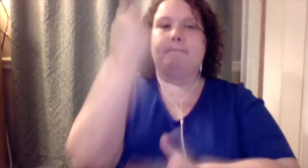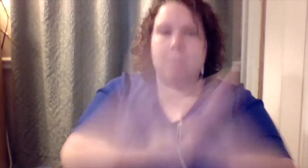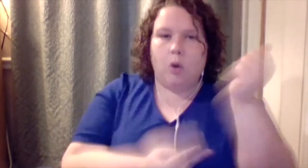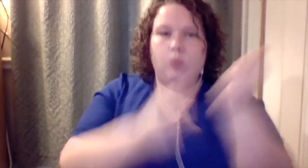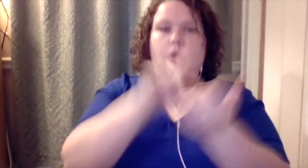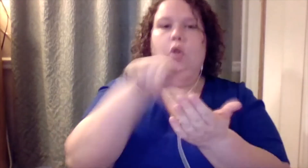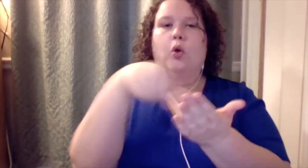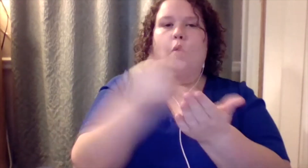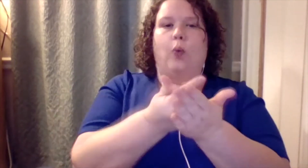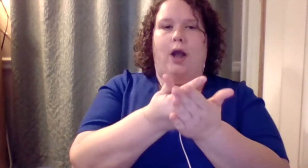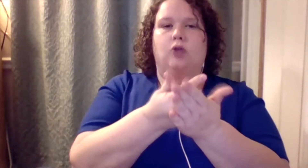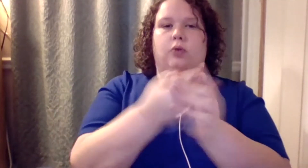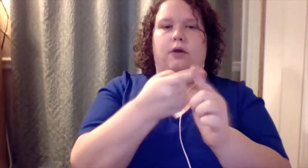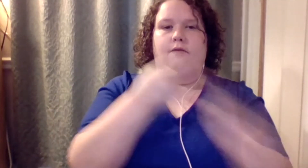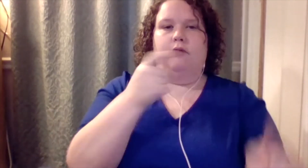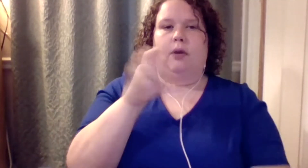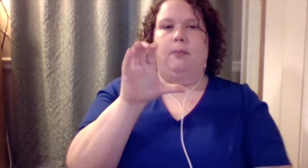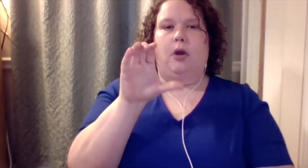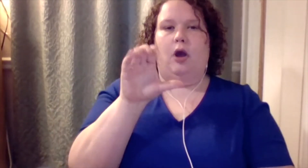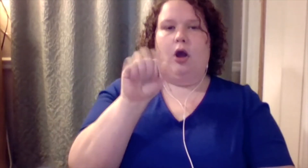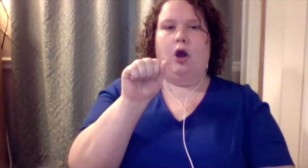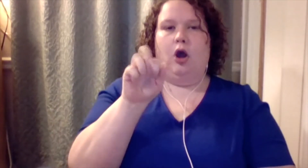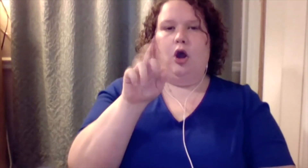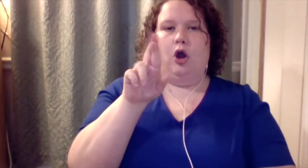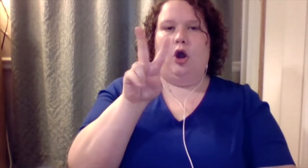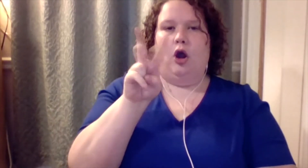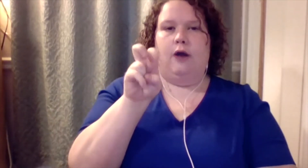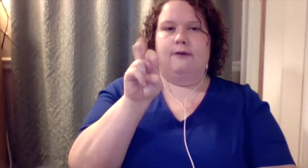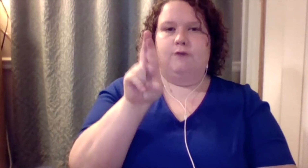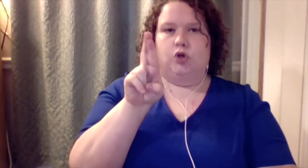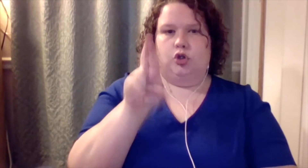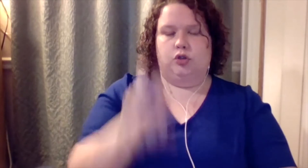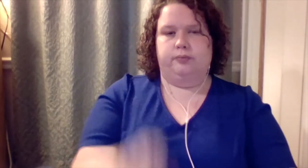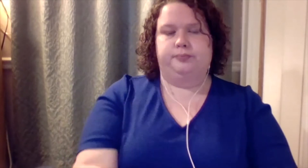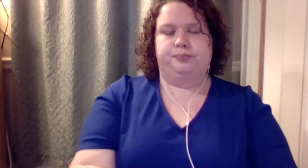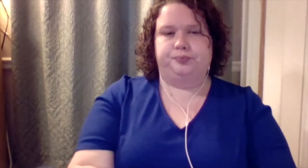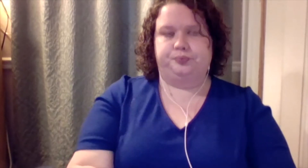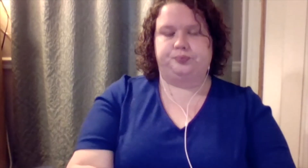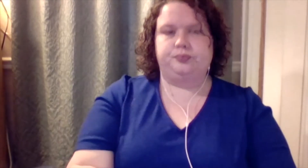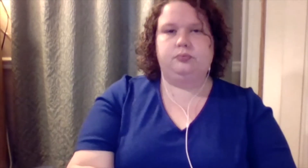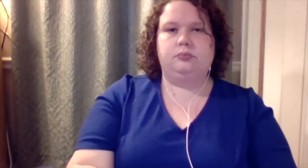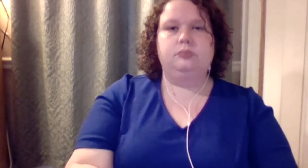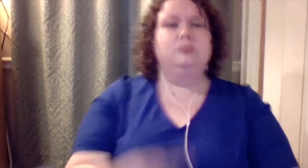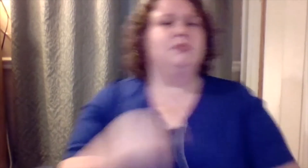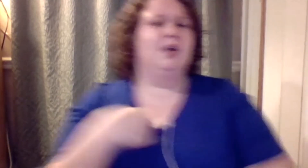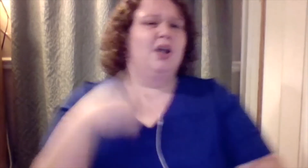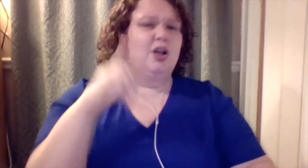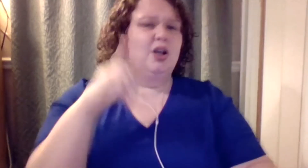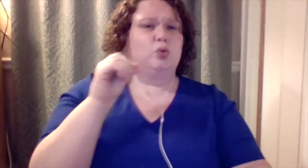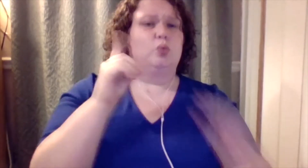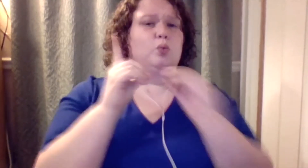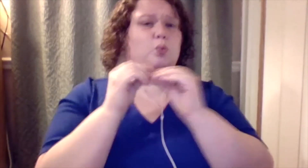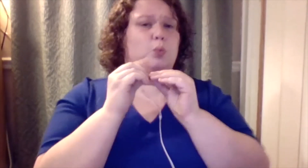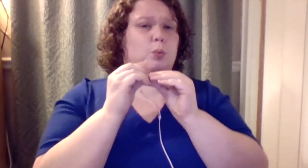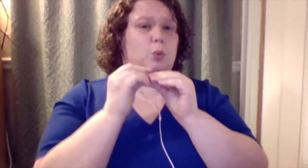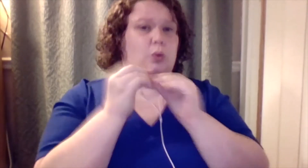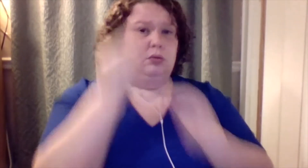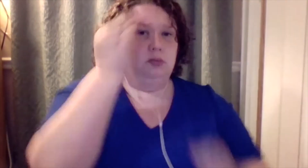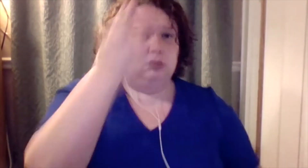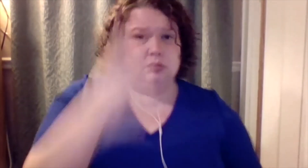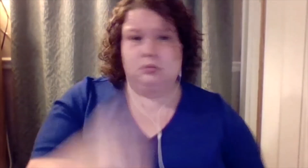connection. So. And I do, just one more quick thing, I have